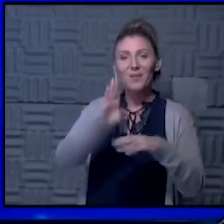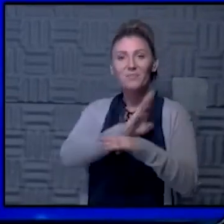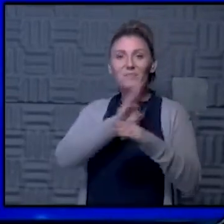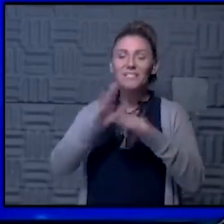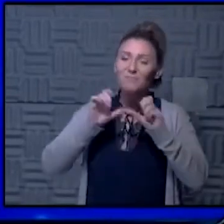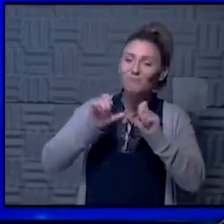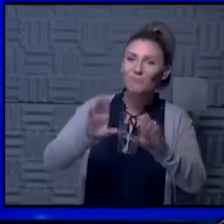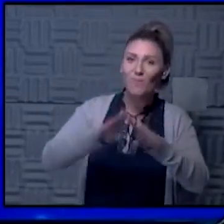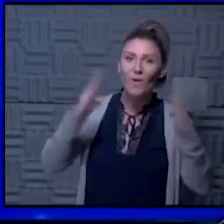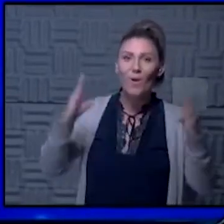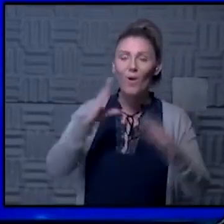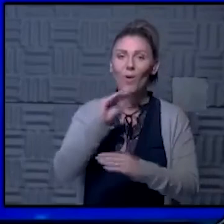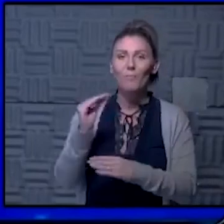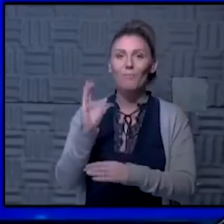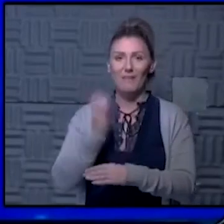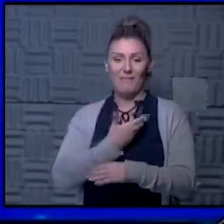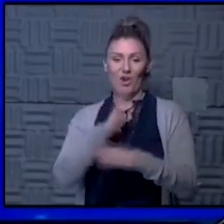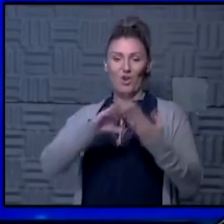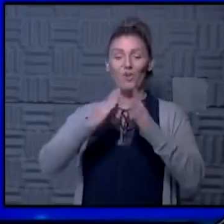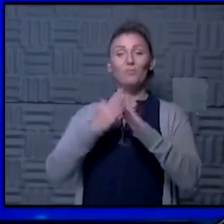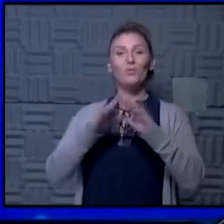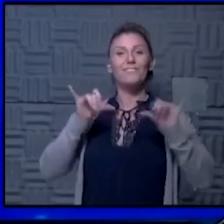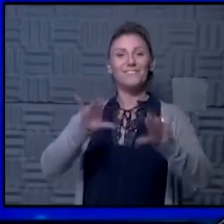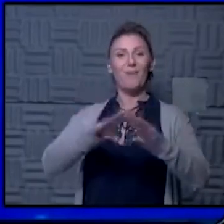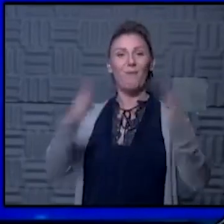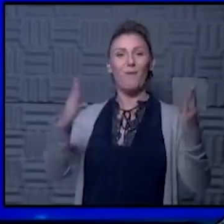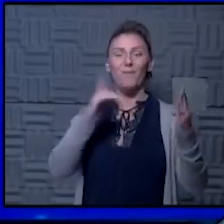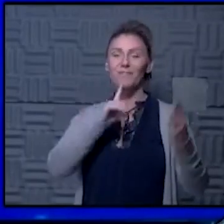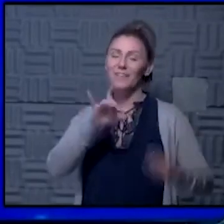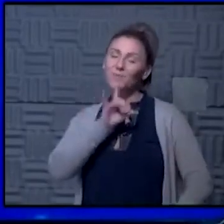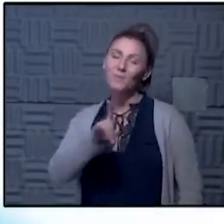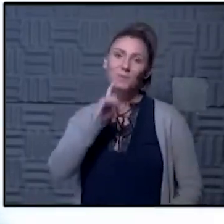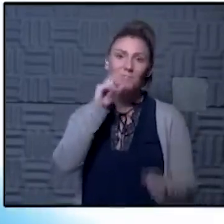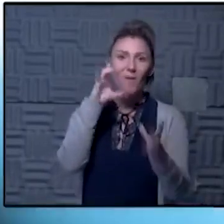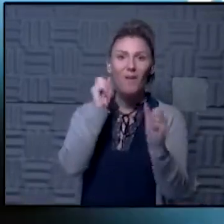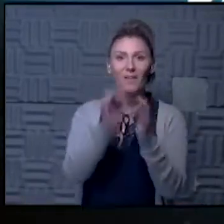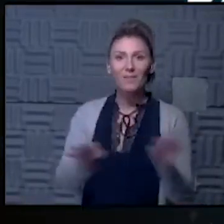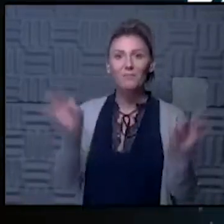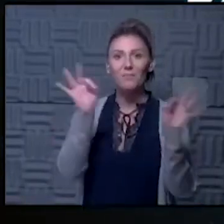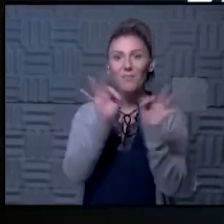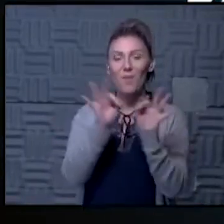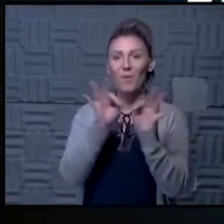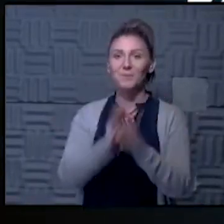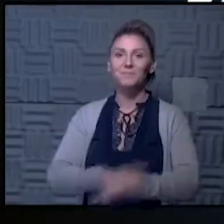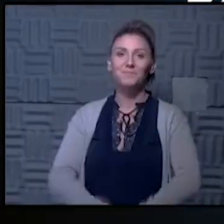stay open, and our community stays open. And I think that's just incredibly important.